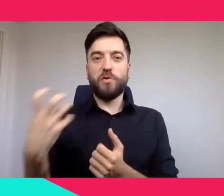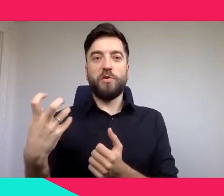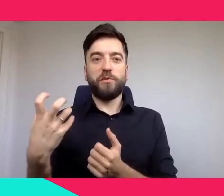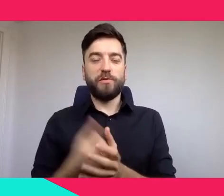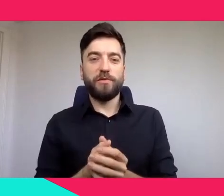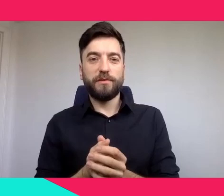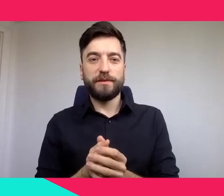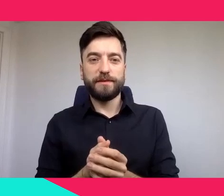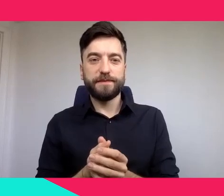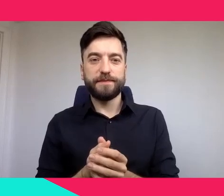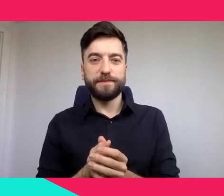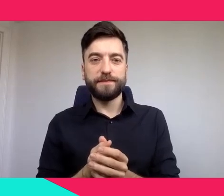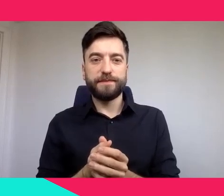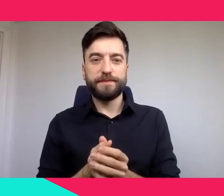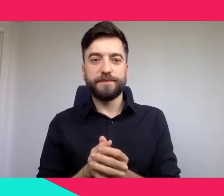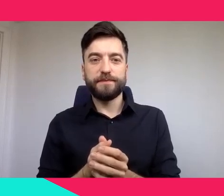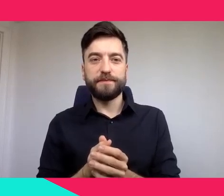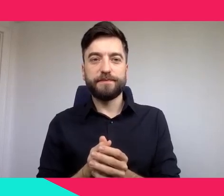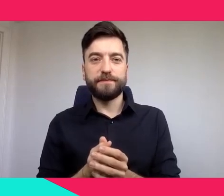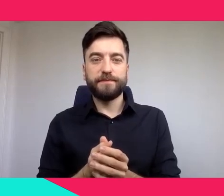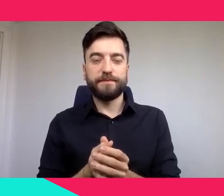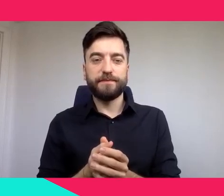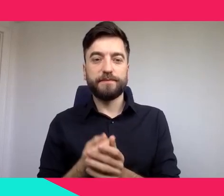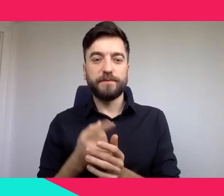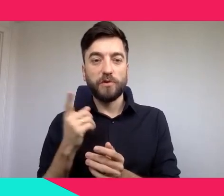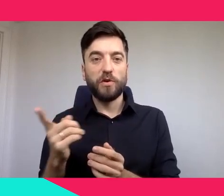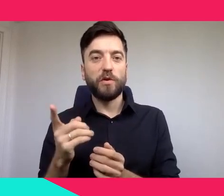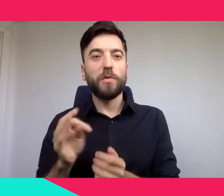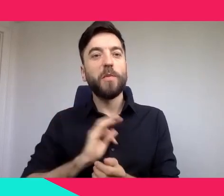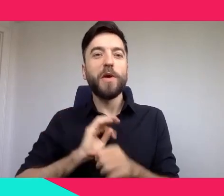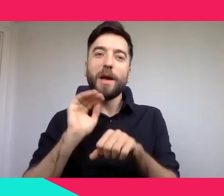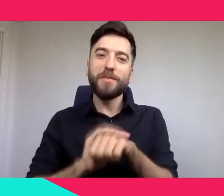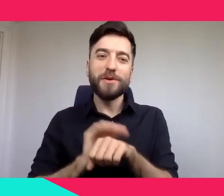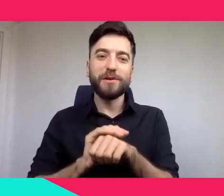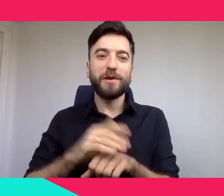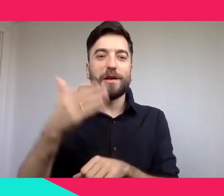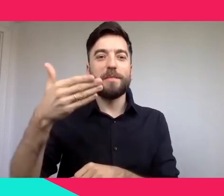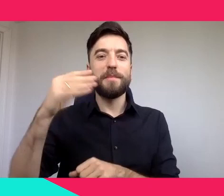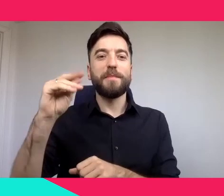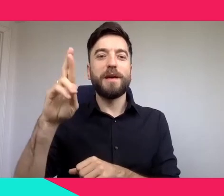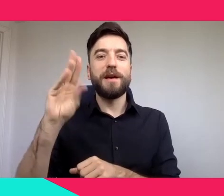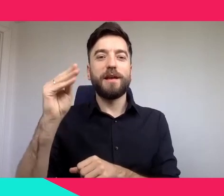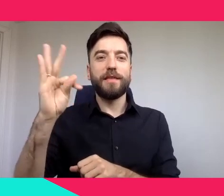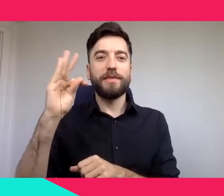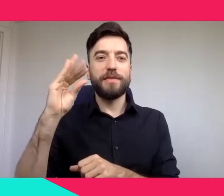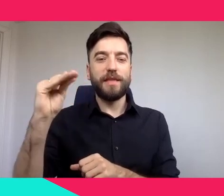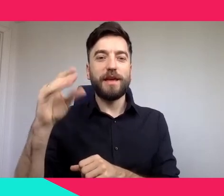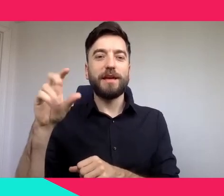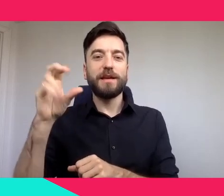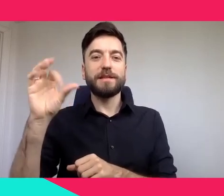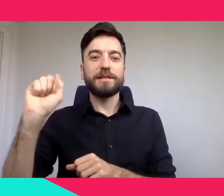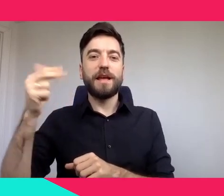of the conference, my colleague Merete Sanderhoff, who is an art historian, and she works at